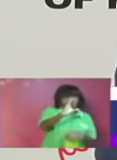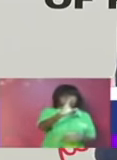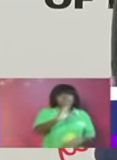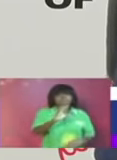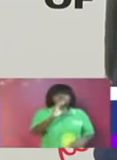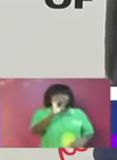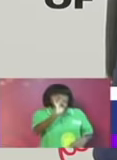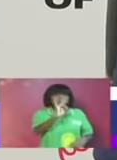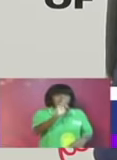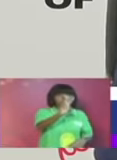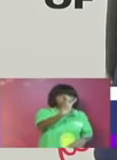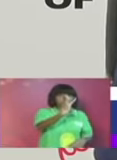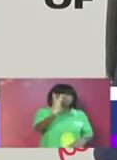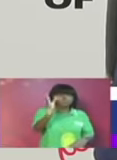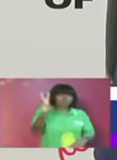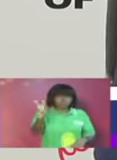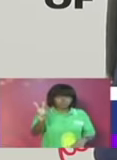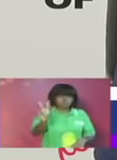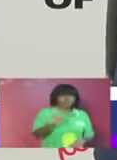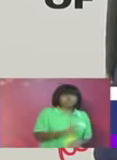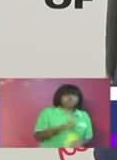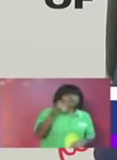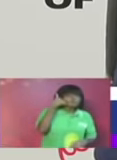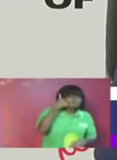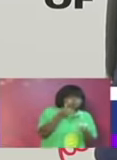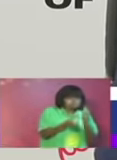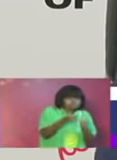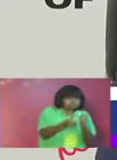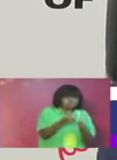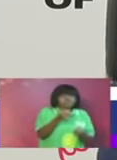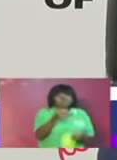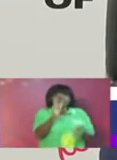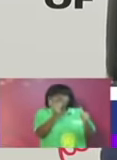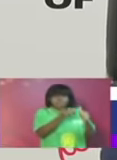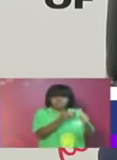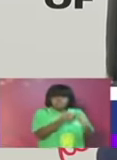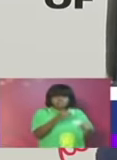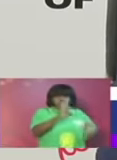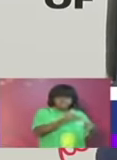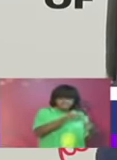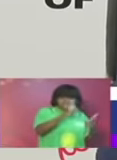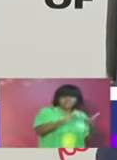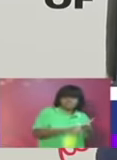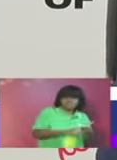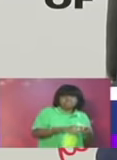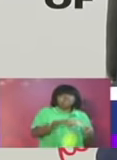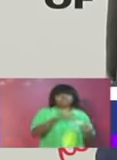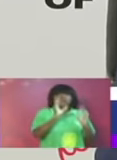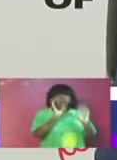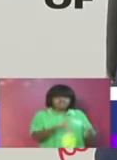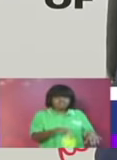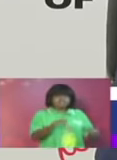800-8222, or you can make your online appointment, and this information will be in the public domain very soon,